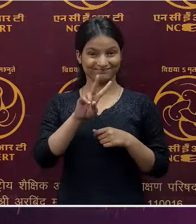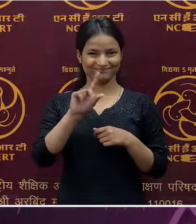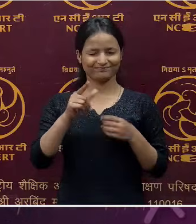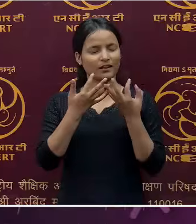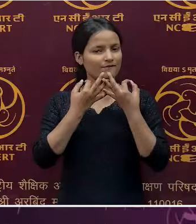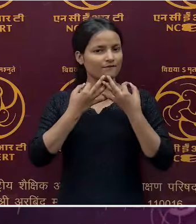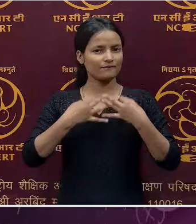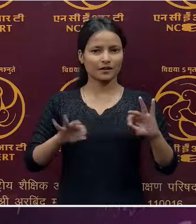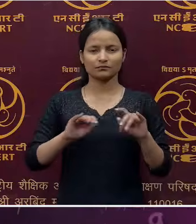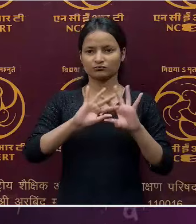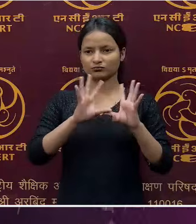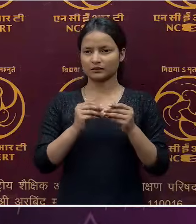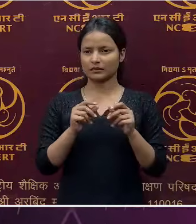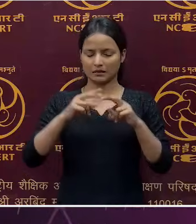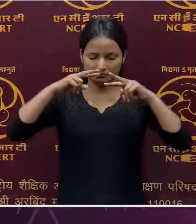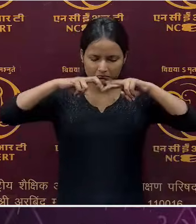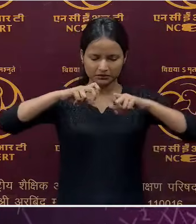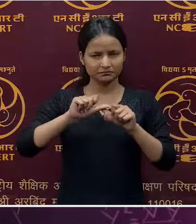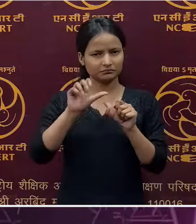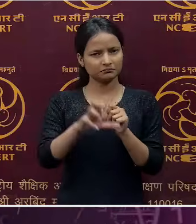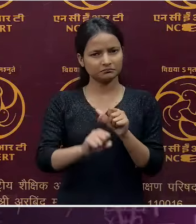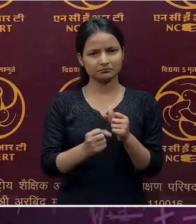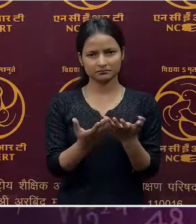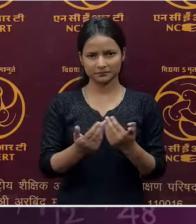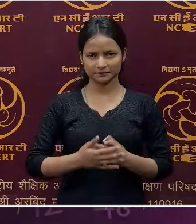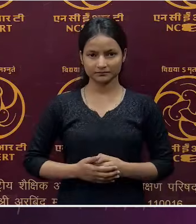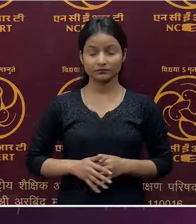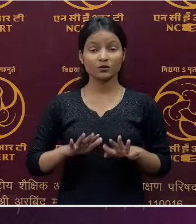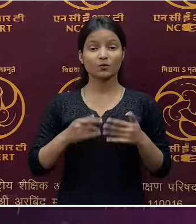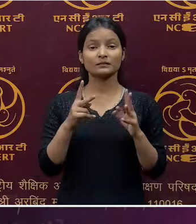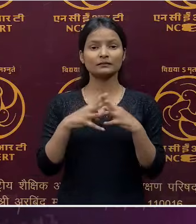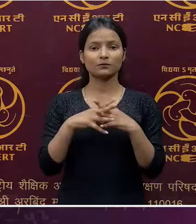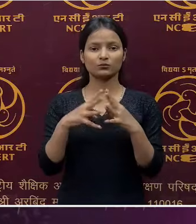it's very easy to explore. You just need to type